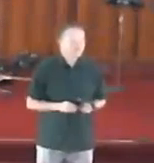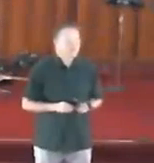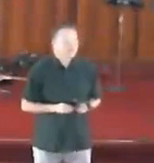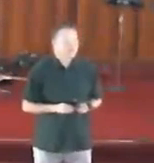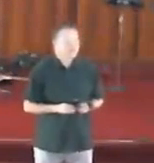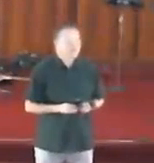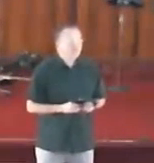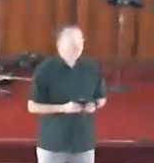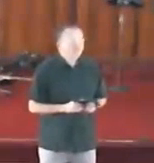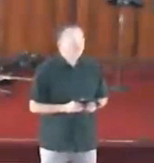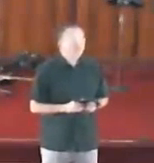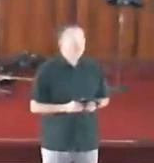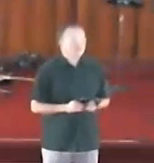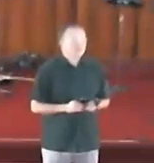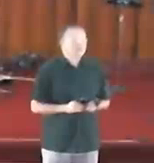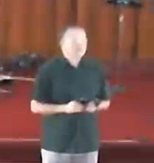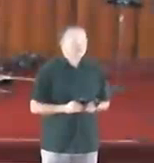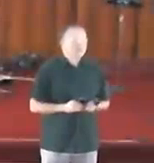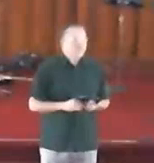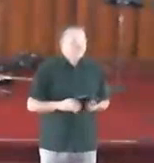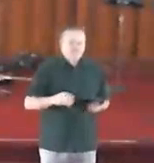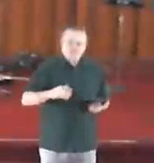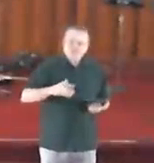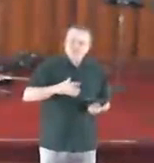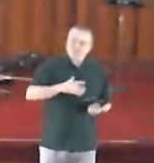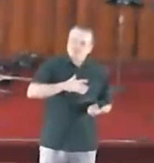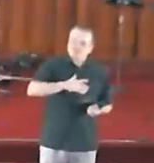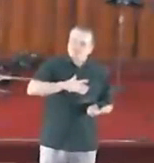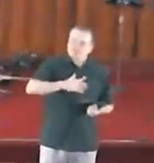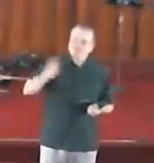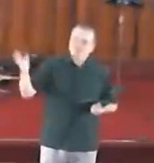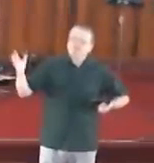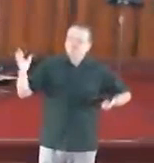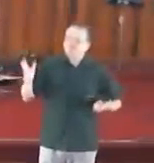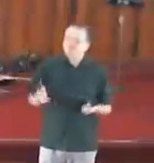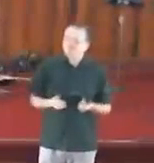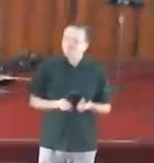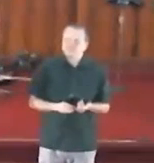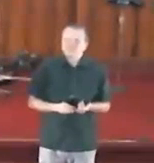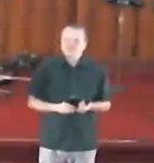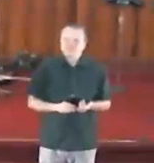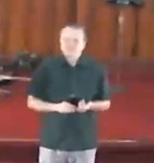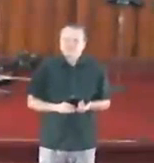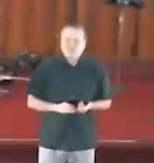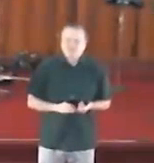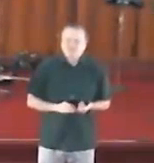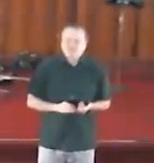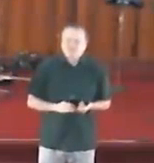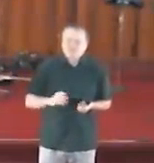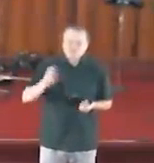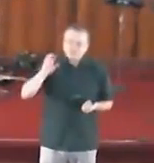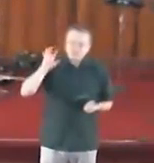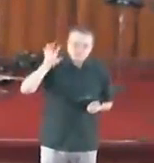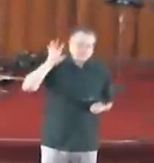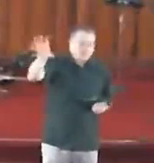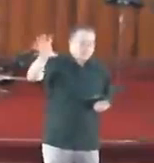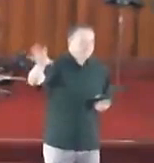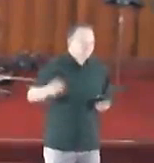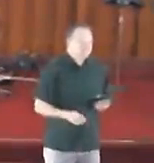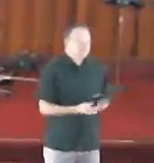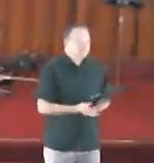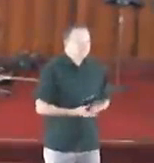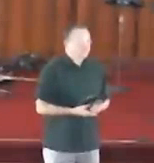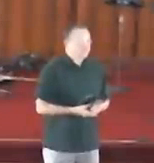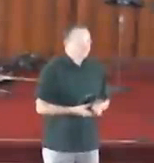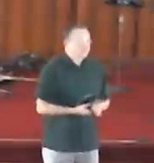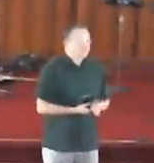and reaffirmed so that we would testify. De los 11 apóstoles, ellos estuvieron el día